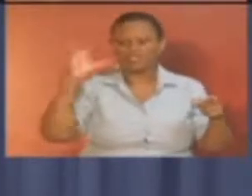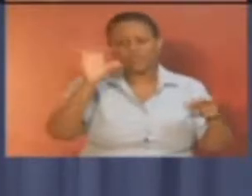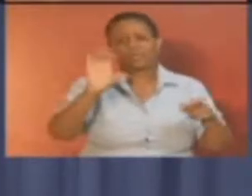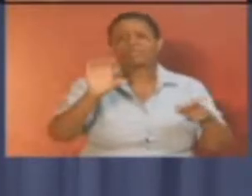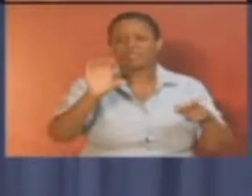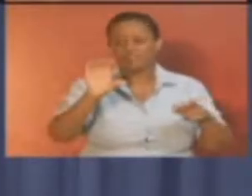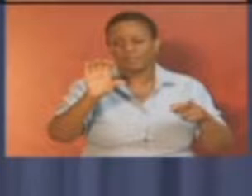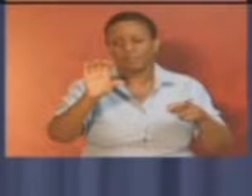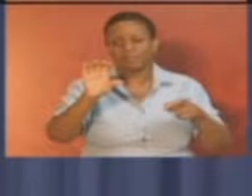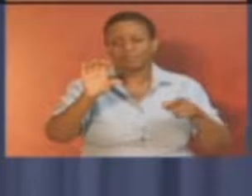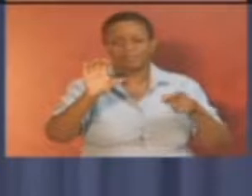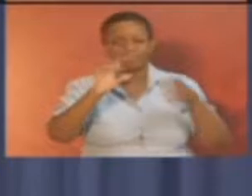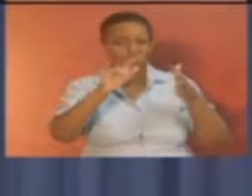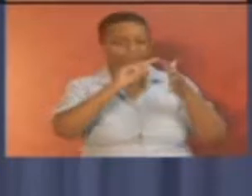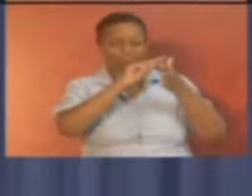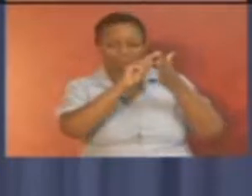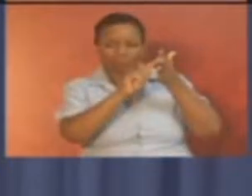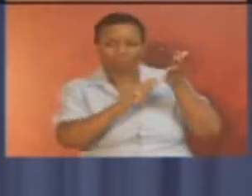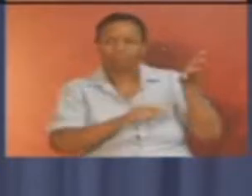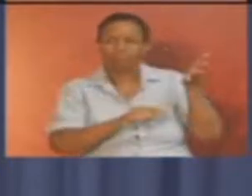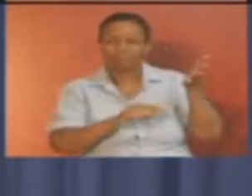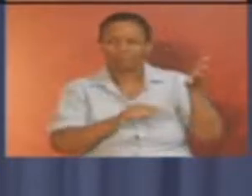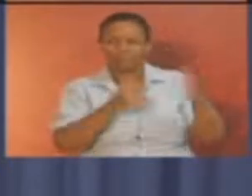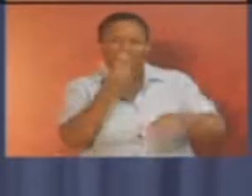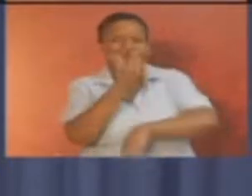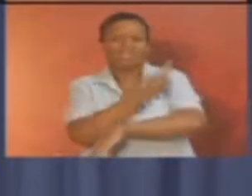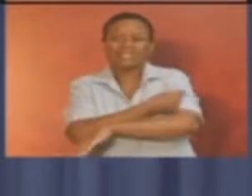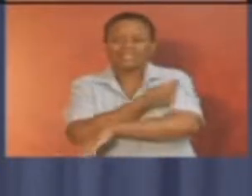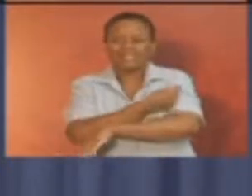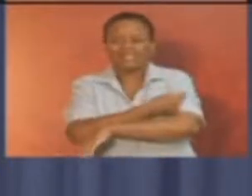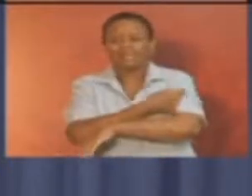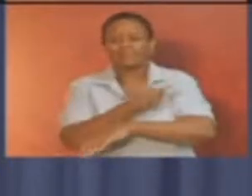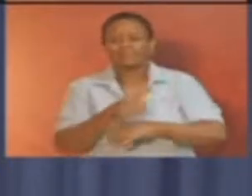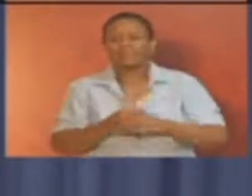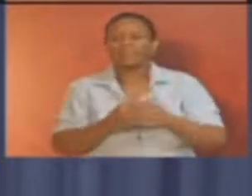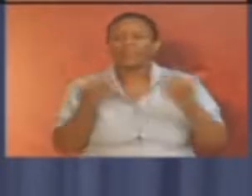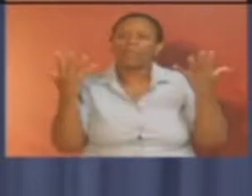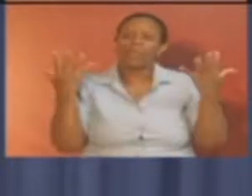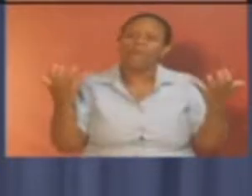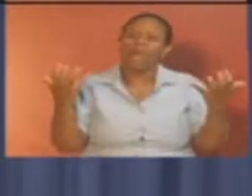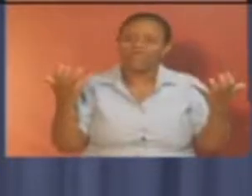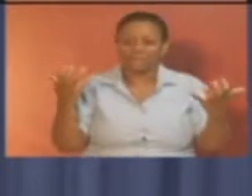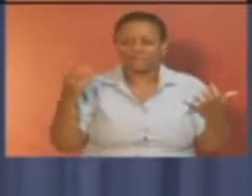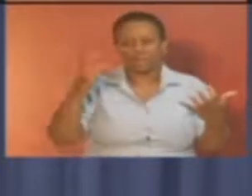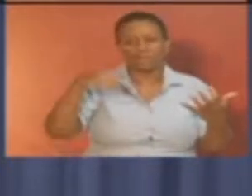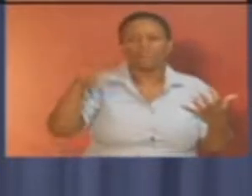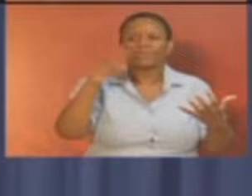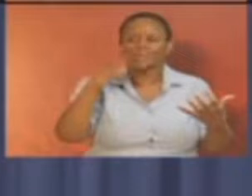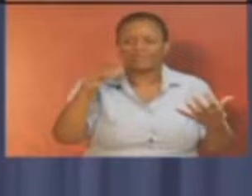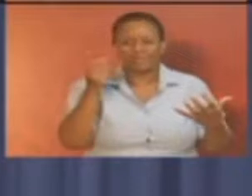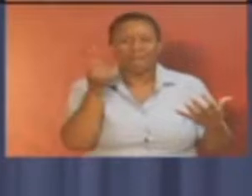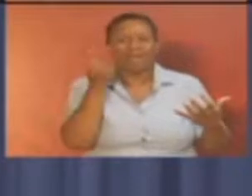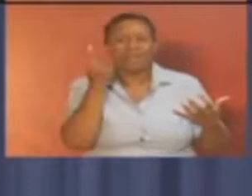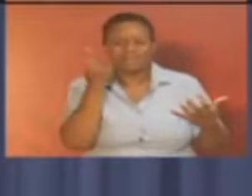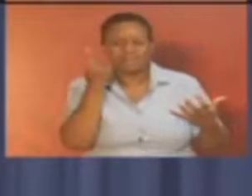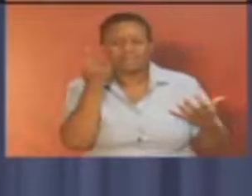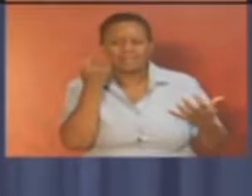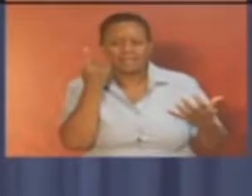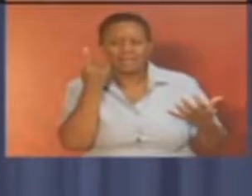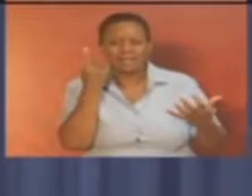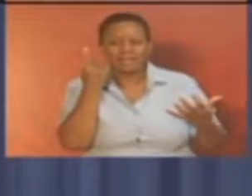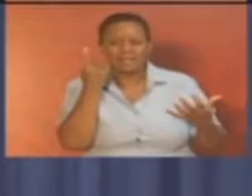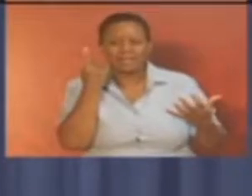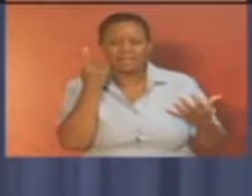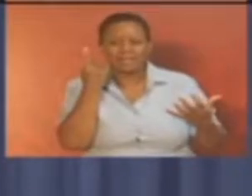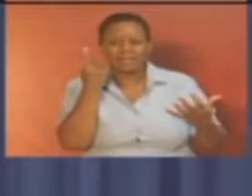pandemic. I want the population to understand this is not the first time that this is happening. This actually happened